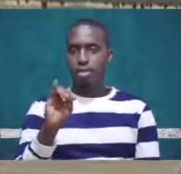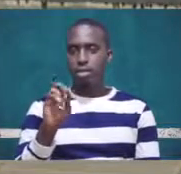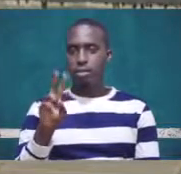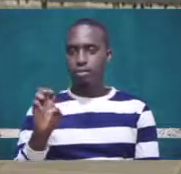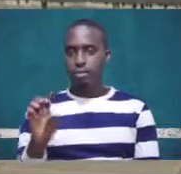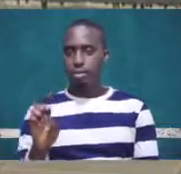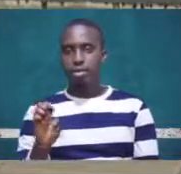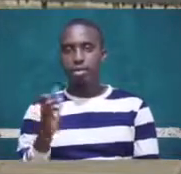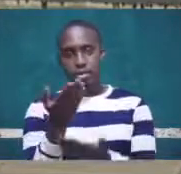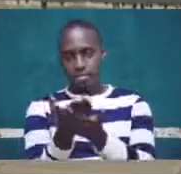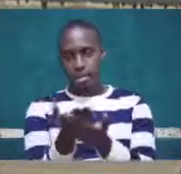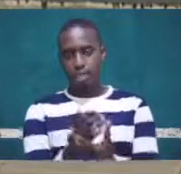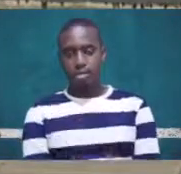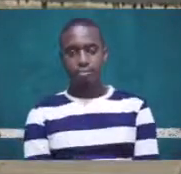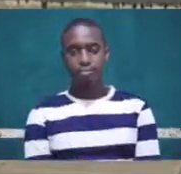Competitive